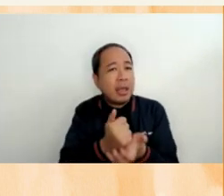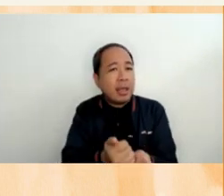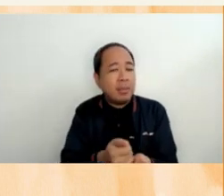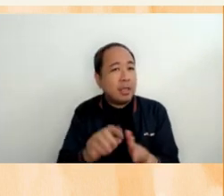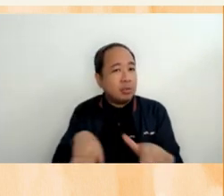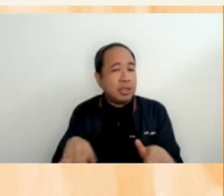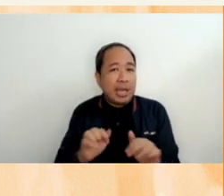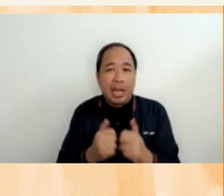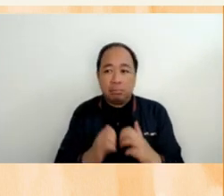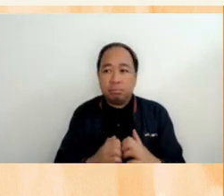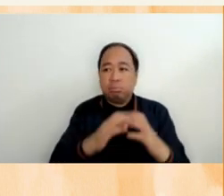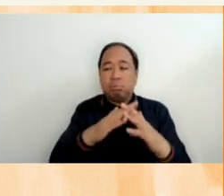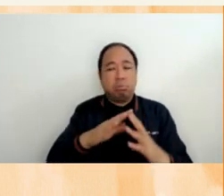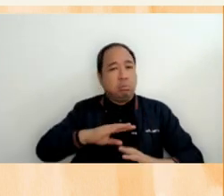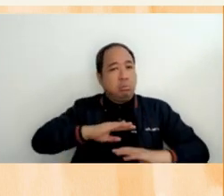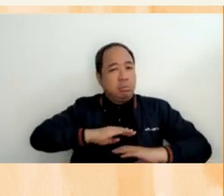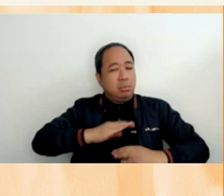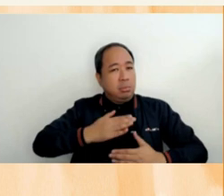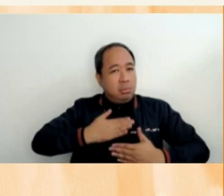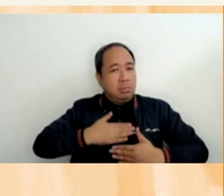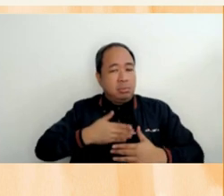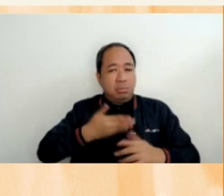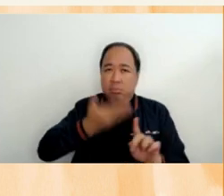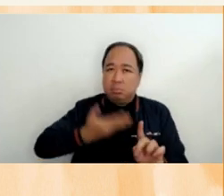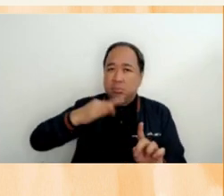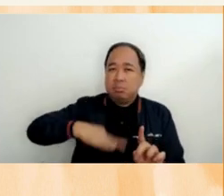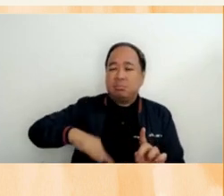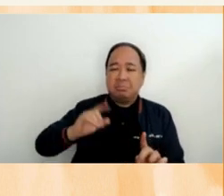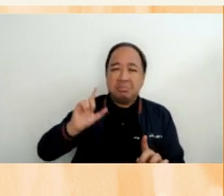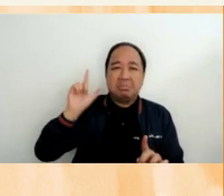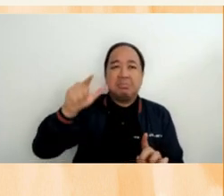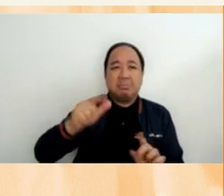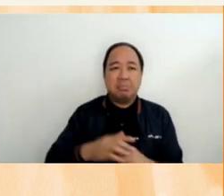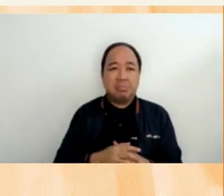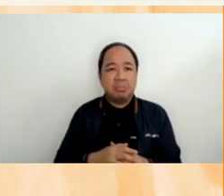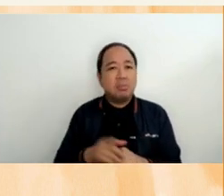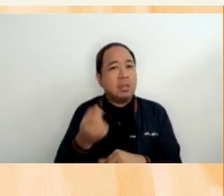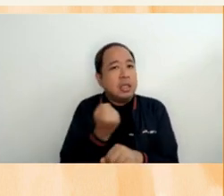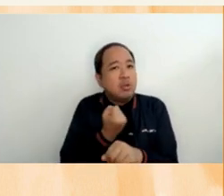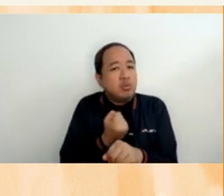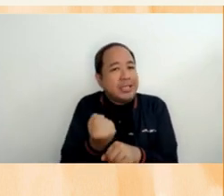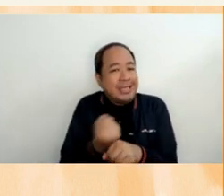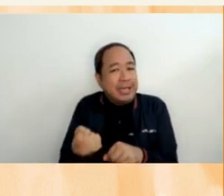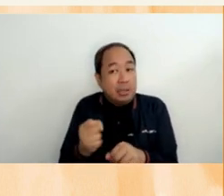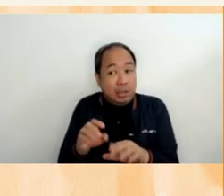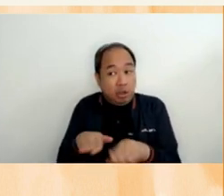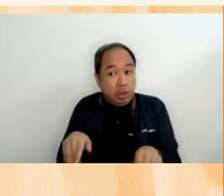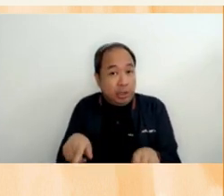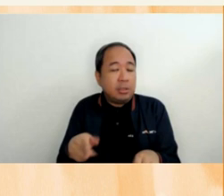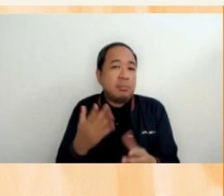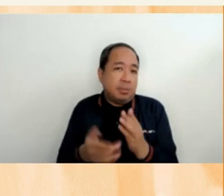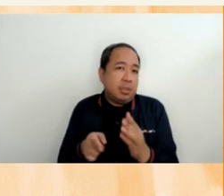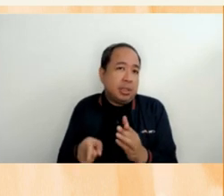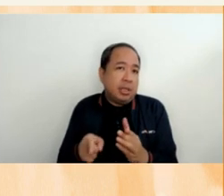for happiness and well-being later in life. Resilient children are also more likely to